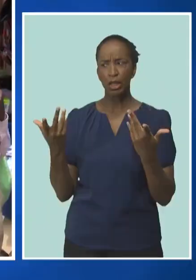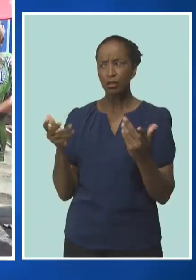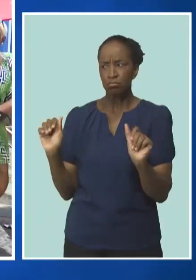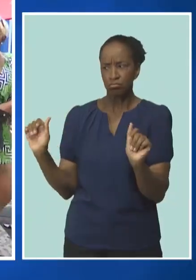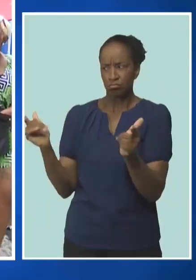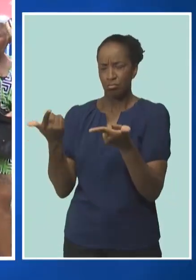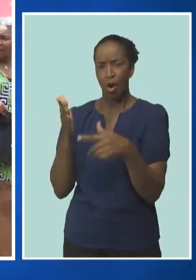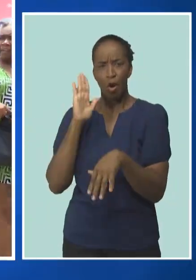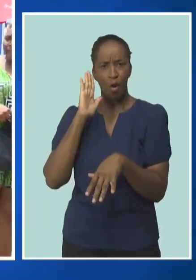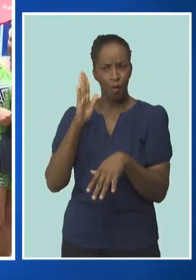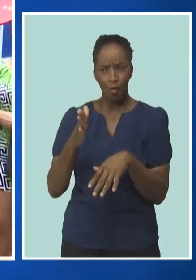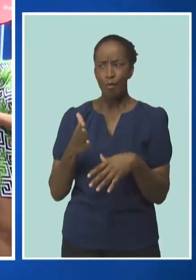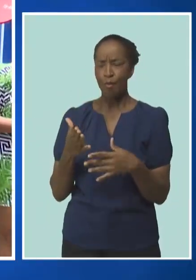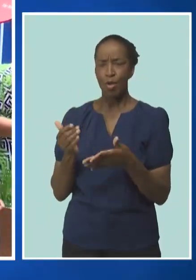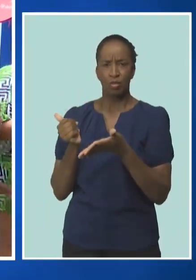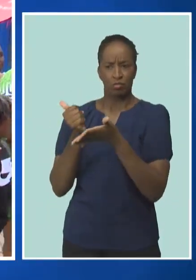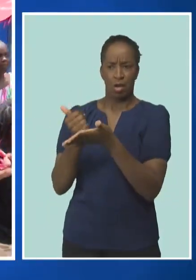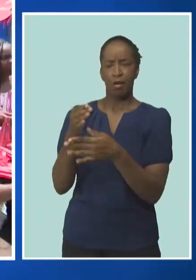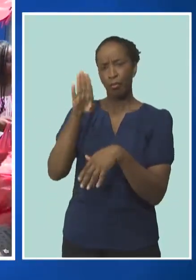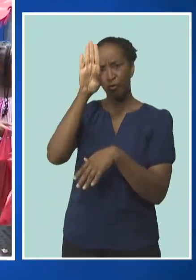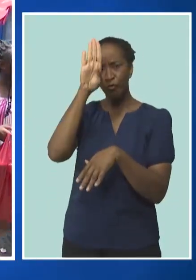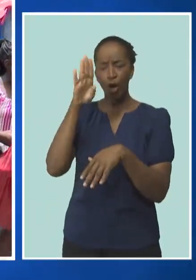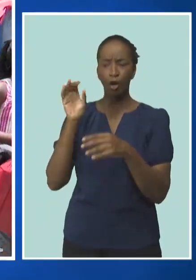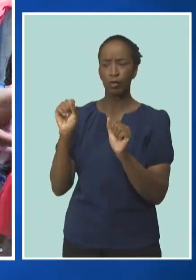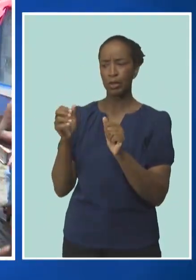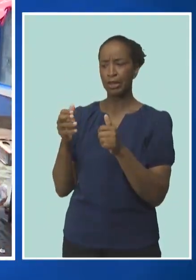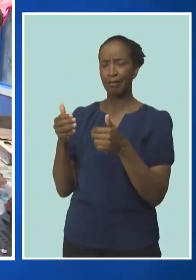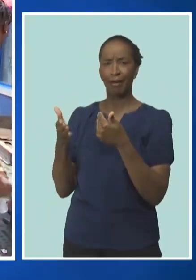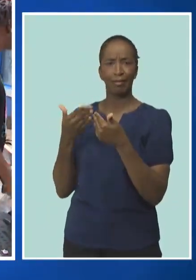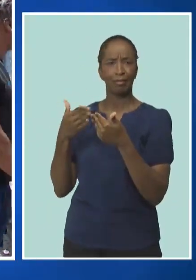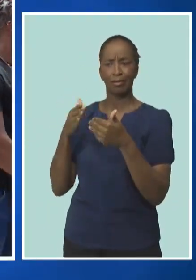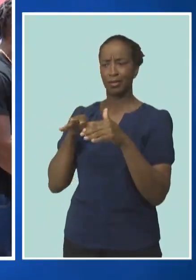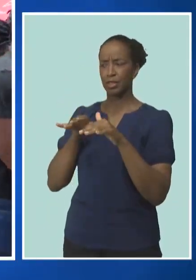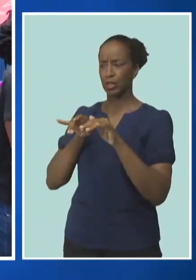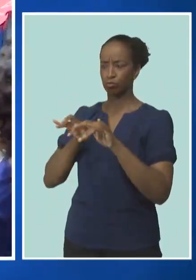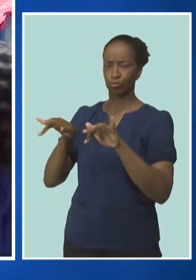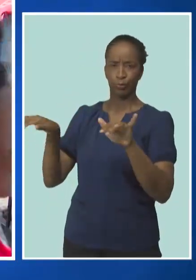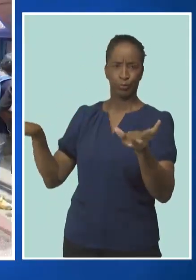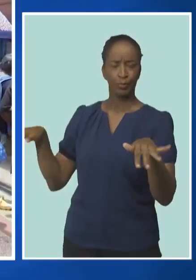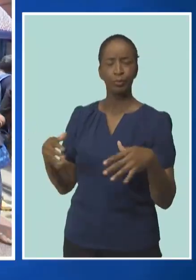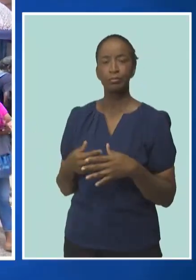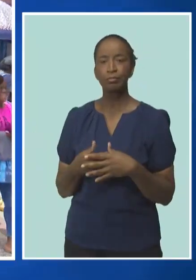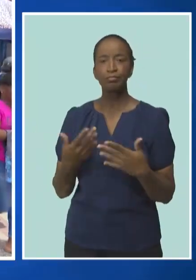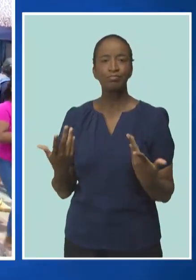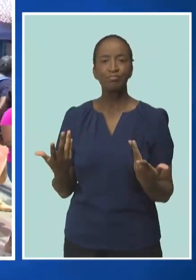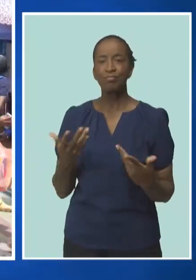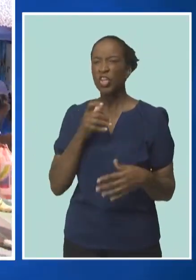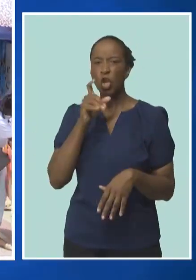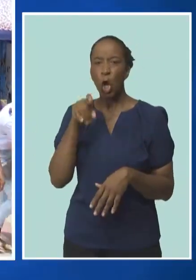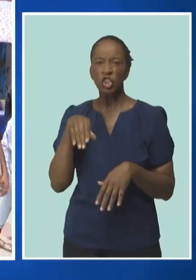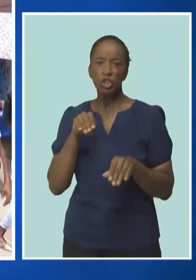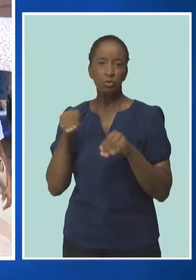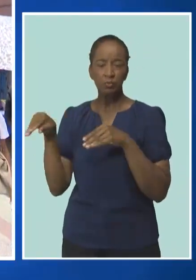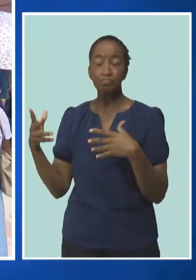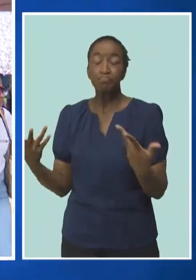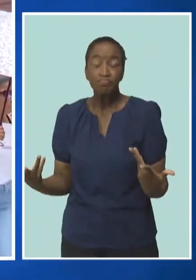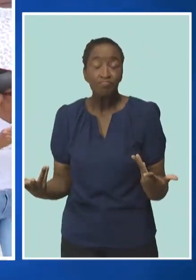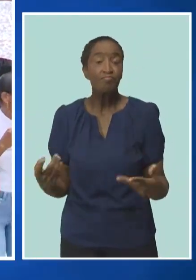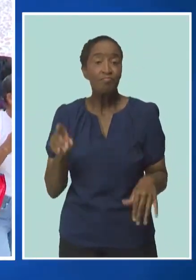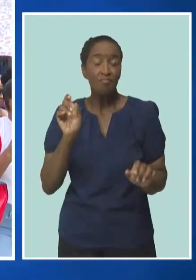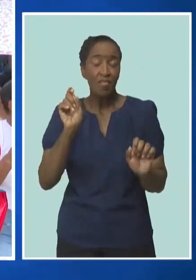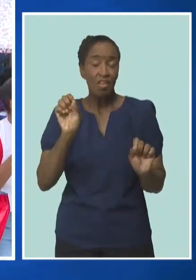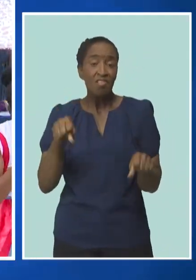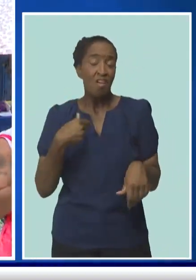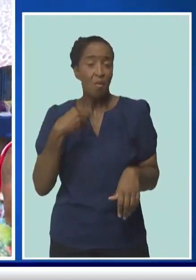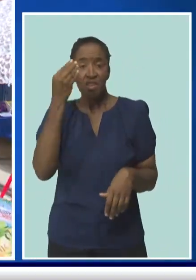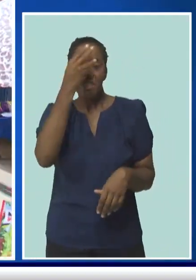vendors on the street will be cooperative if needed, but he doesn't think they should have to move. I could tell you personally that we just